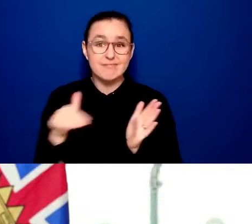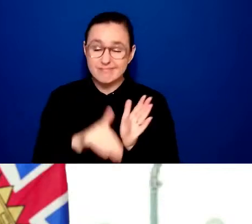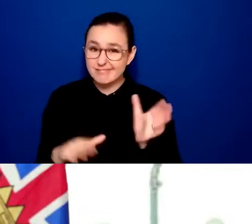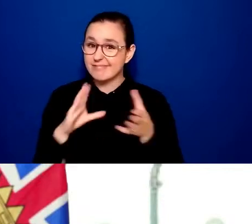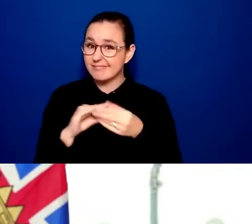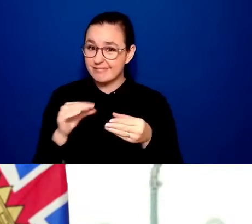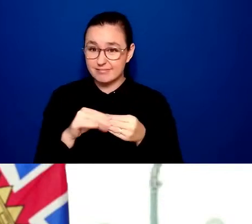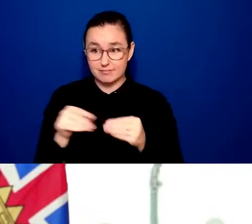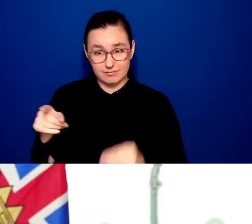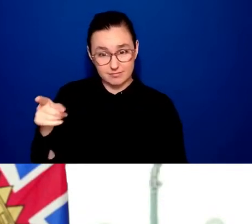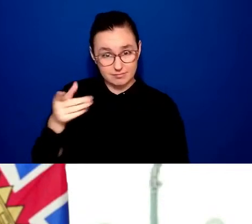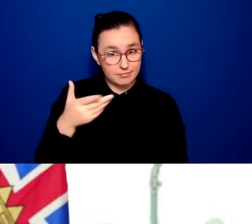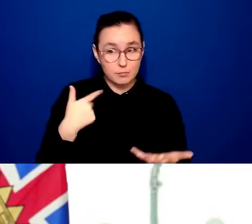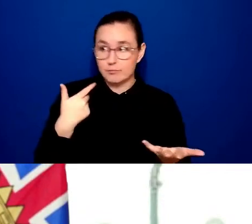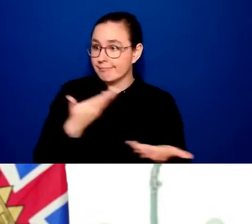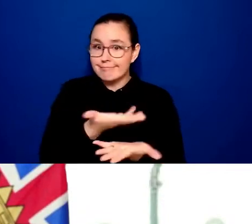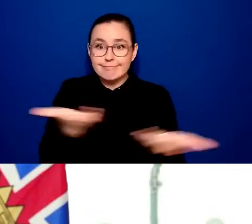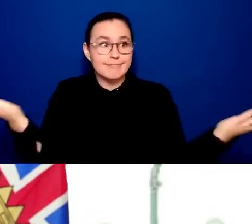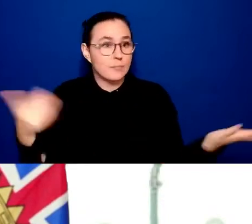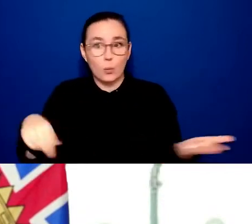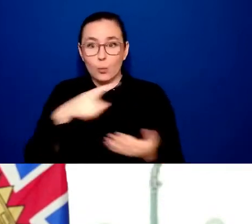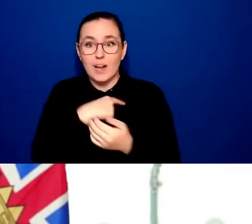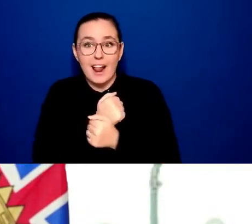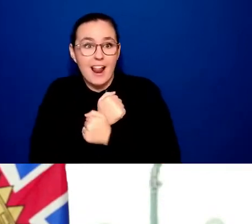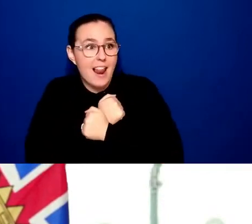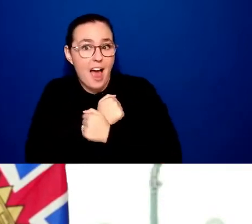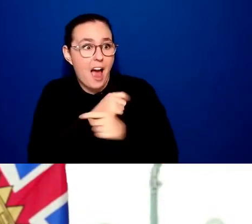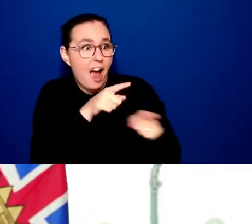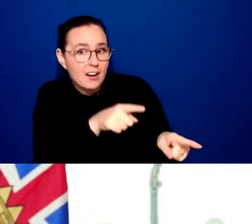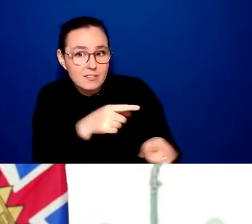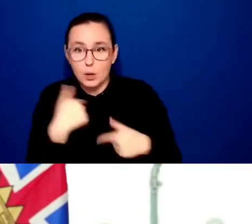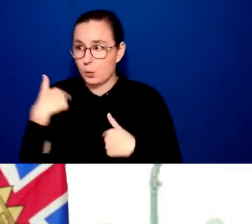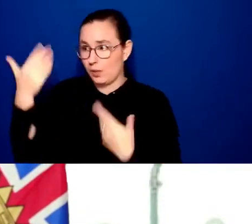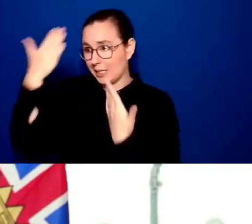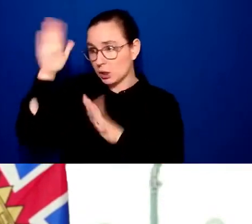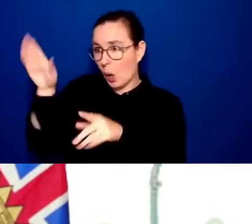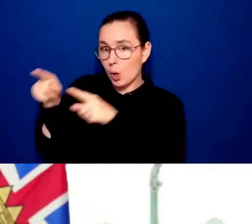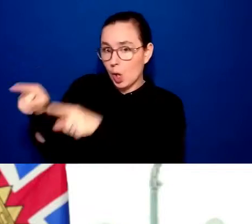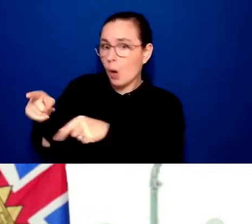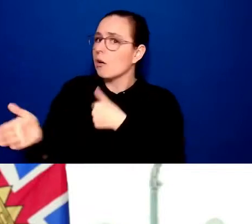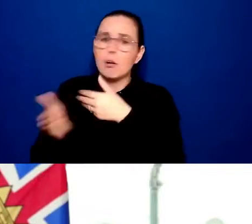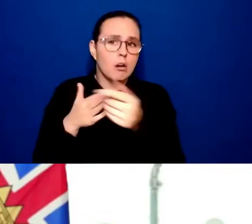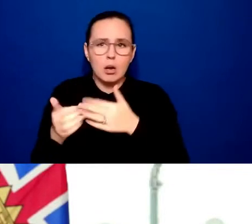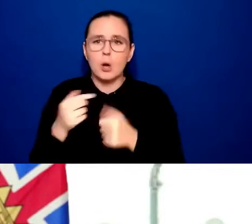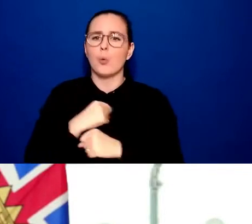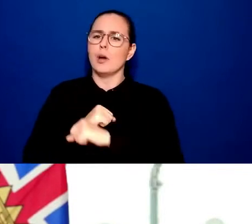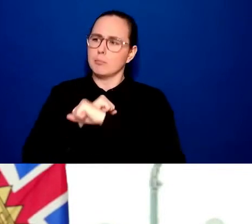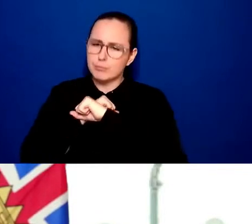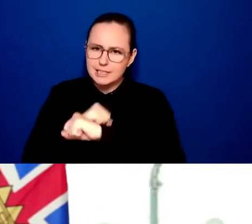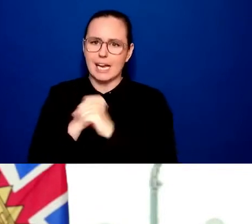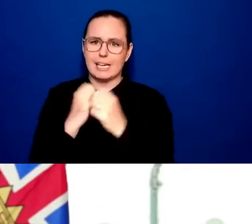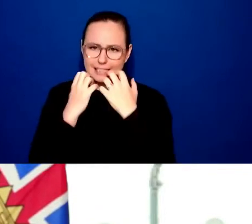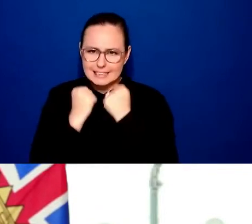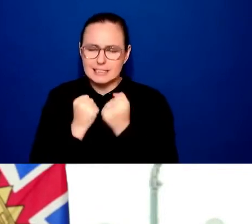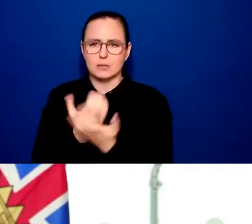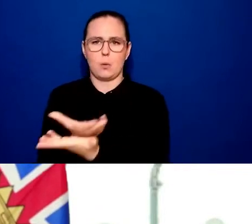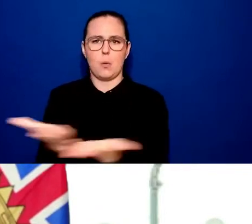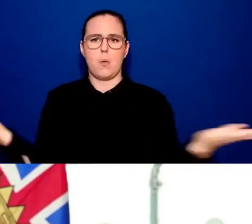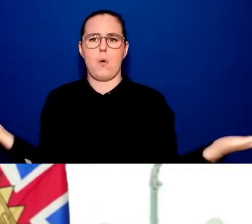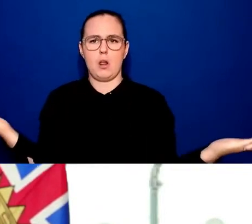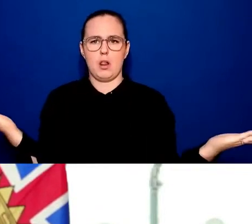love and for those we don't know. And we need to continue to do this with the compassion and kindness that we've shown all